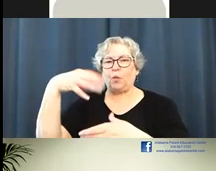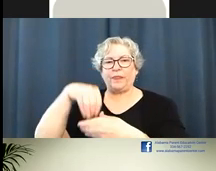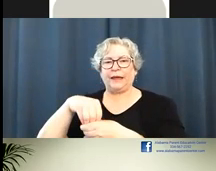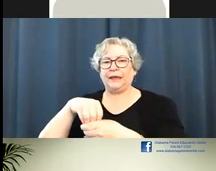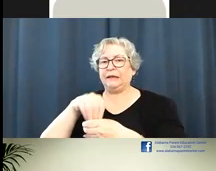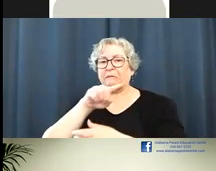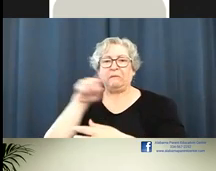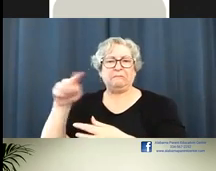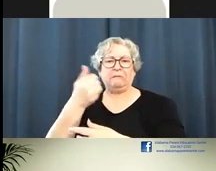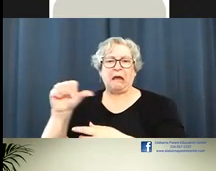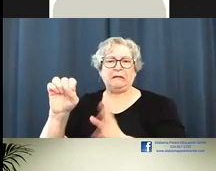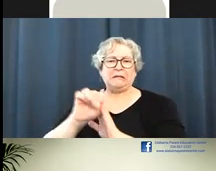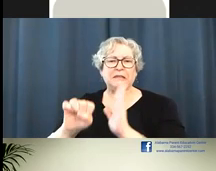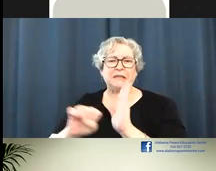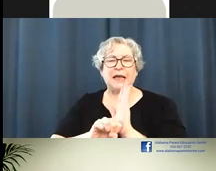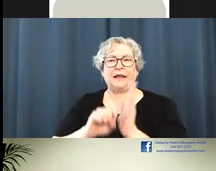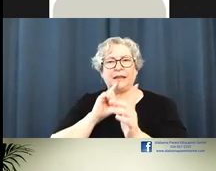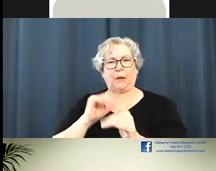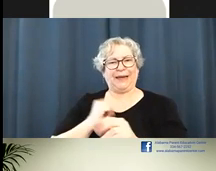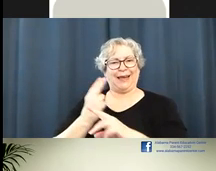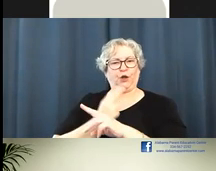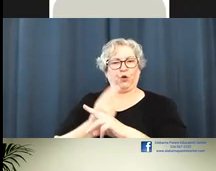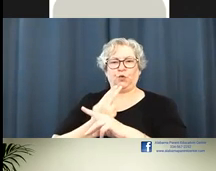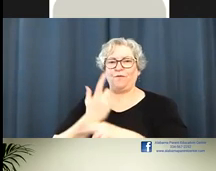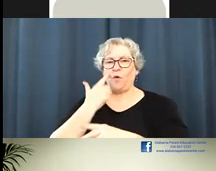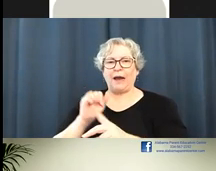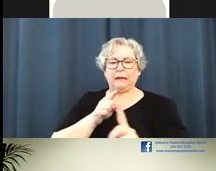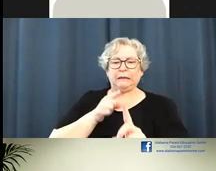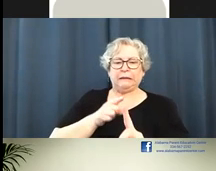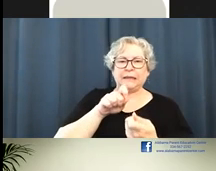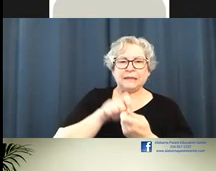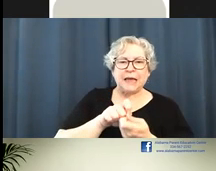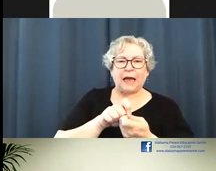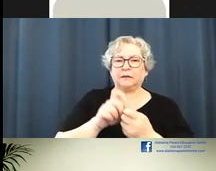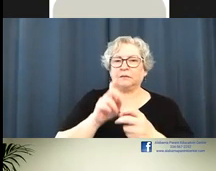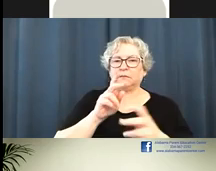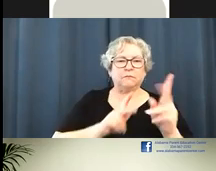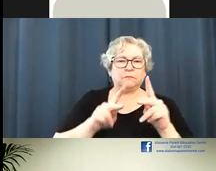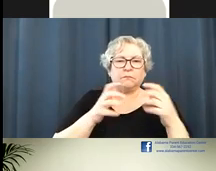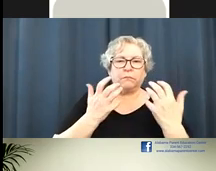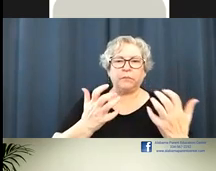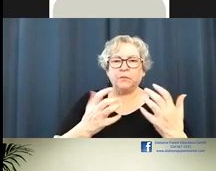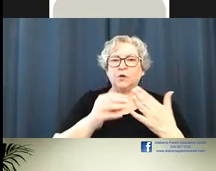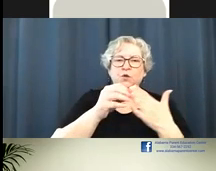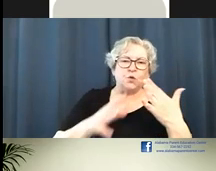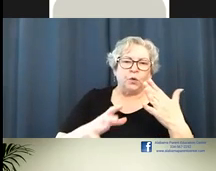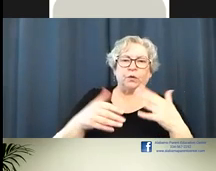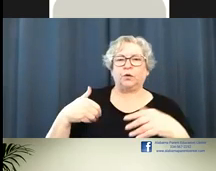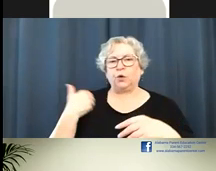our states that was very usable for any target population, including students, youth,